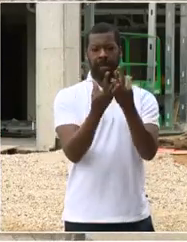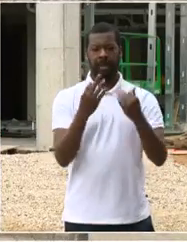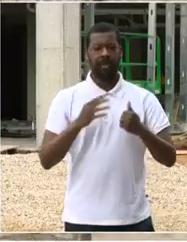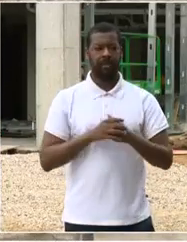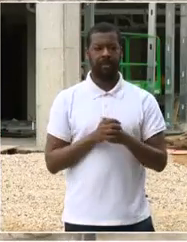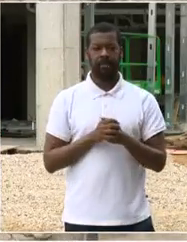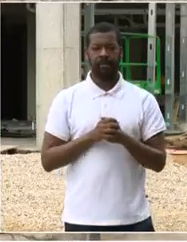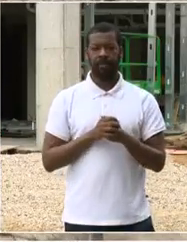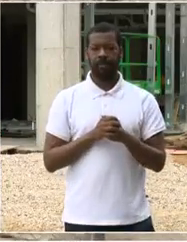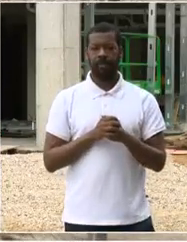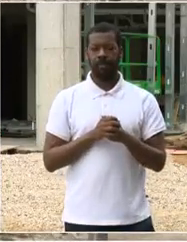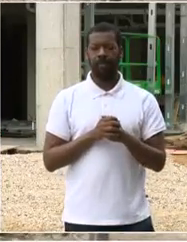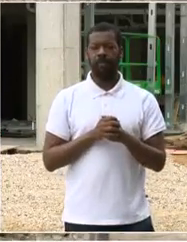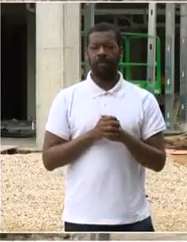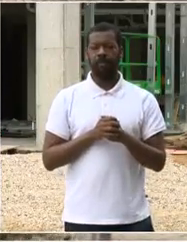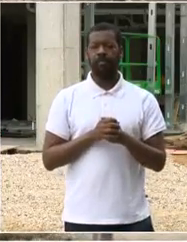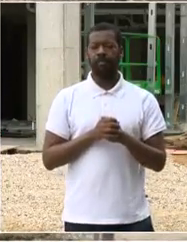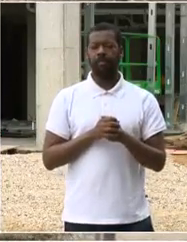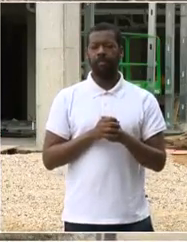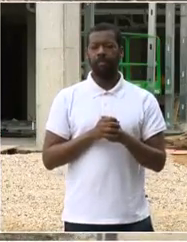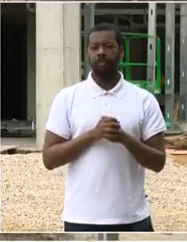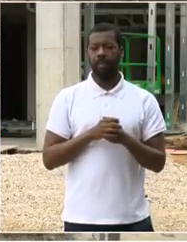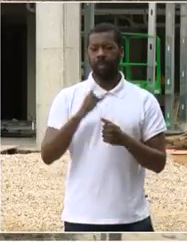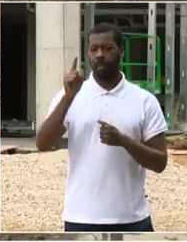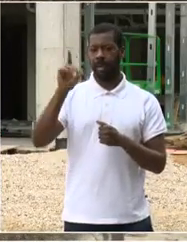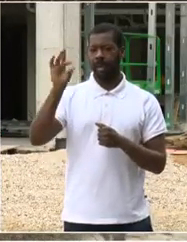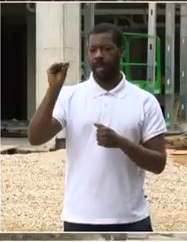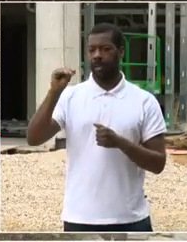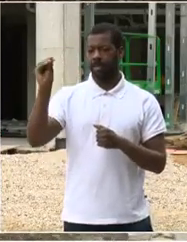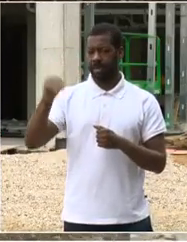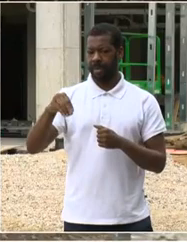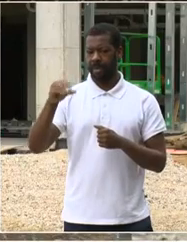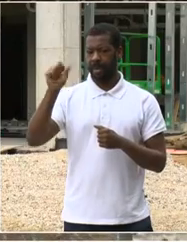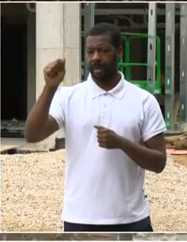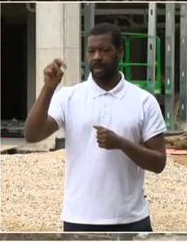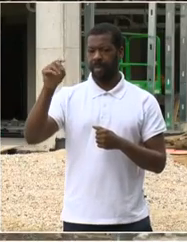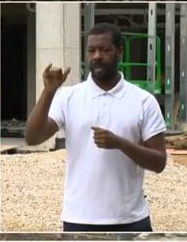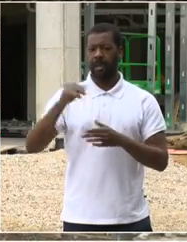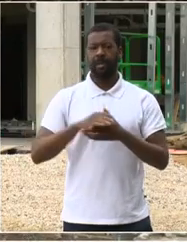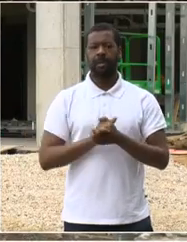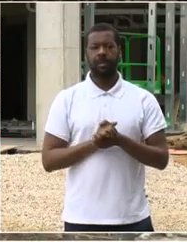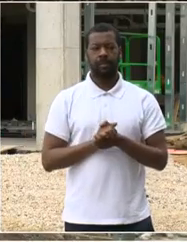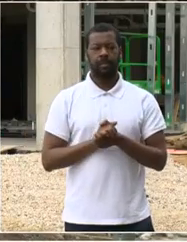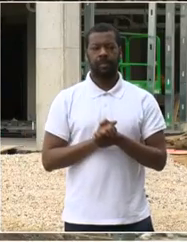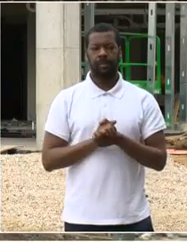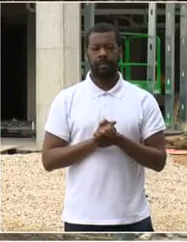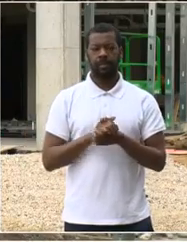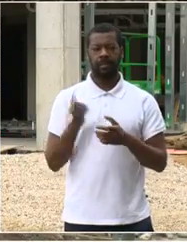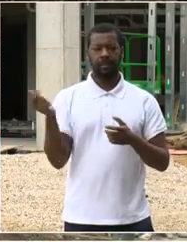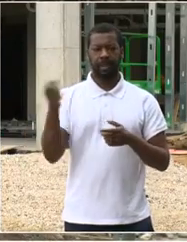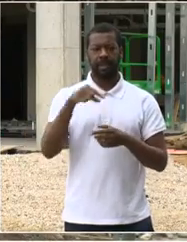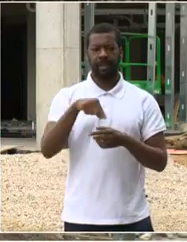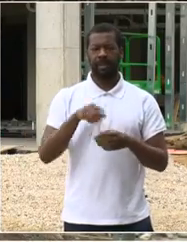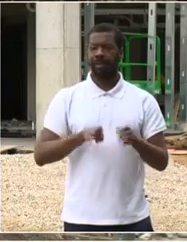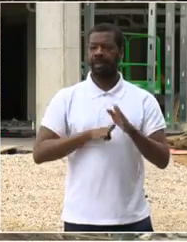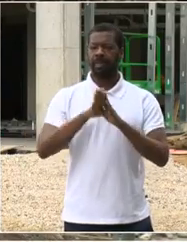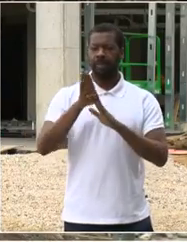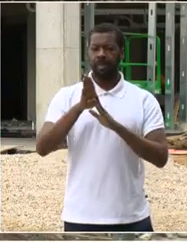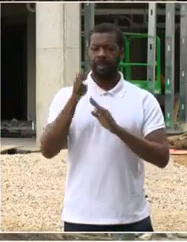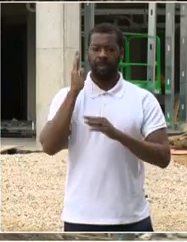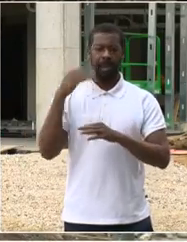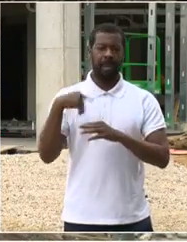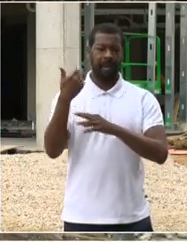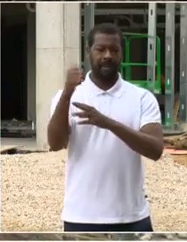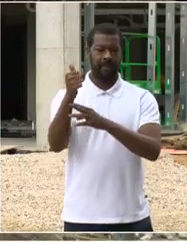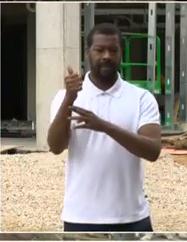workforce housing. It'll be 120% of AMI. The overall development will also have 10